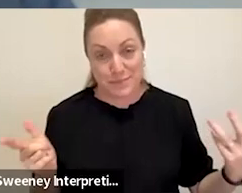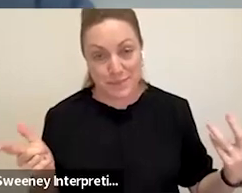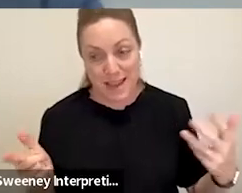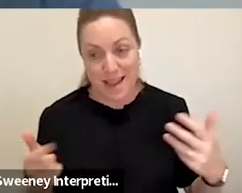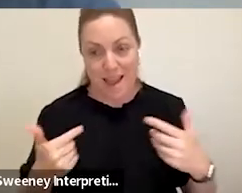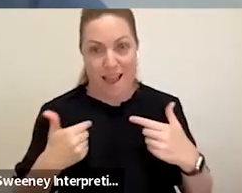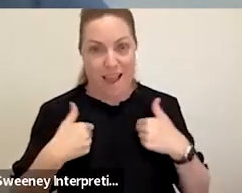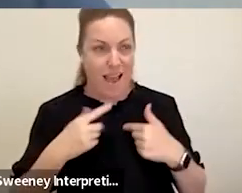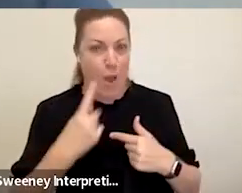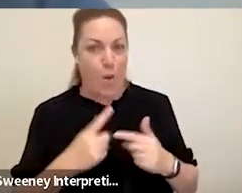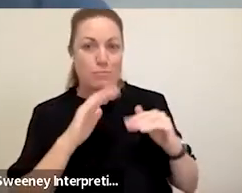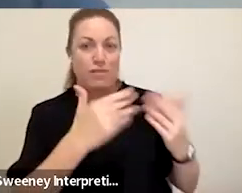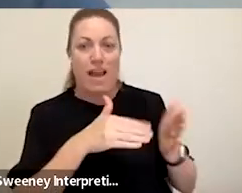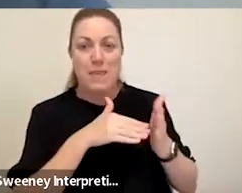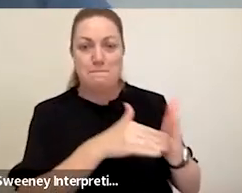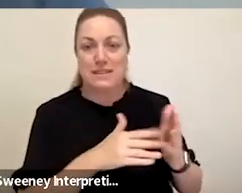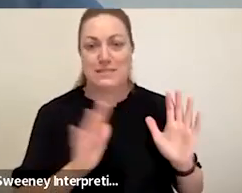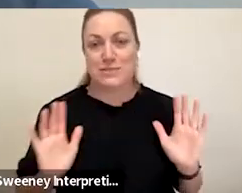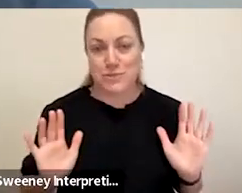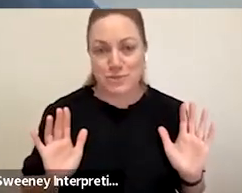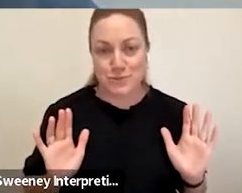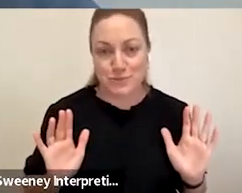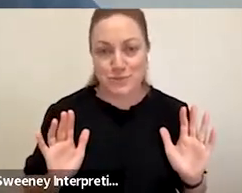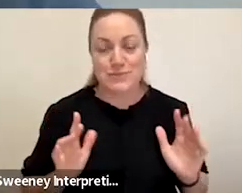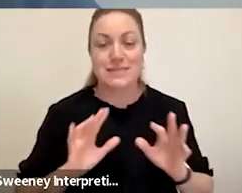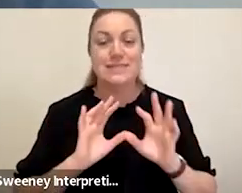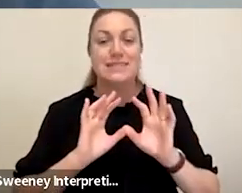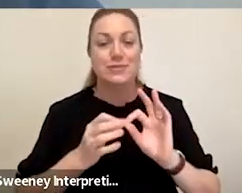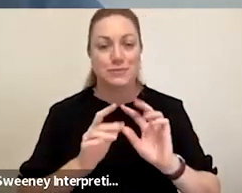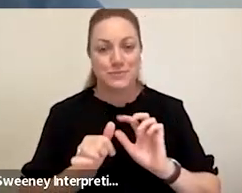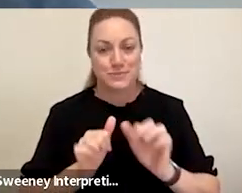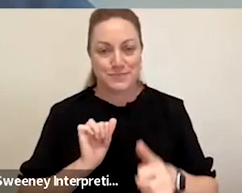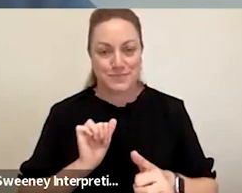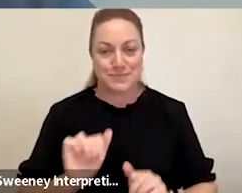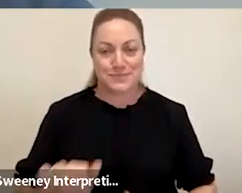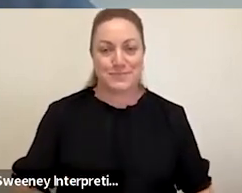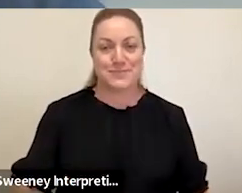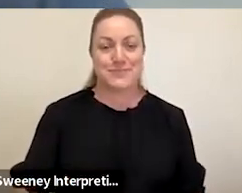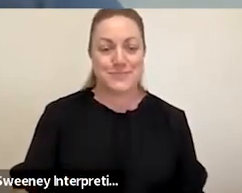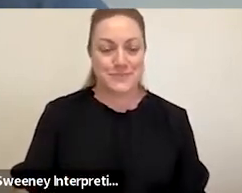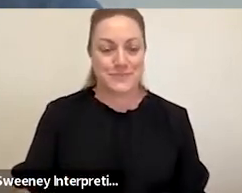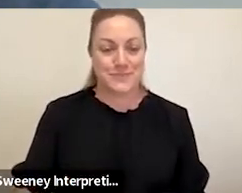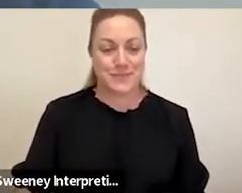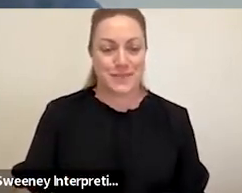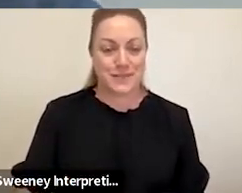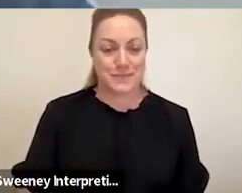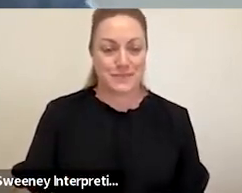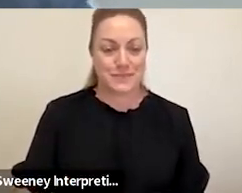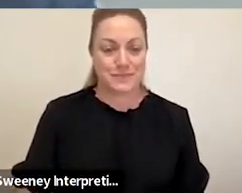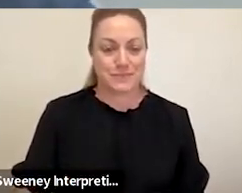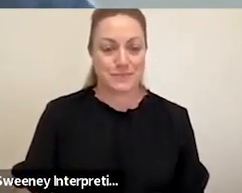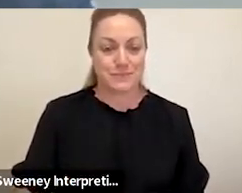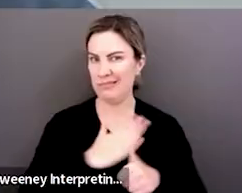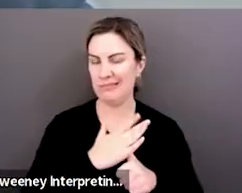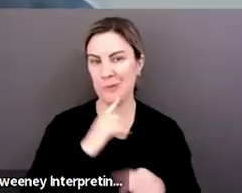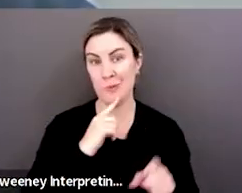way. So, but look, going back to that initial thing about the funding, like, as crass as it sounds, we